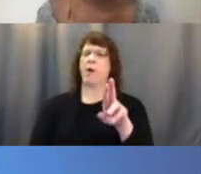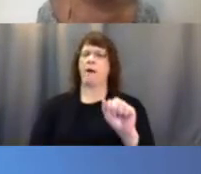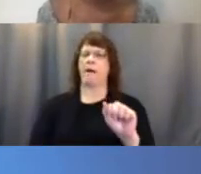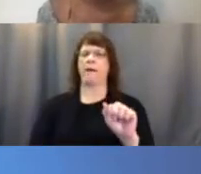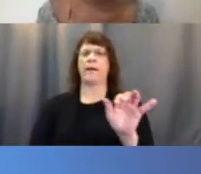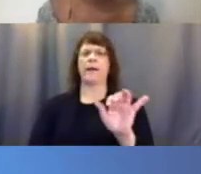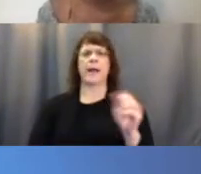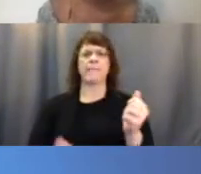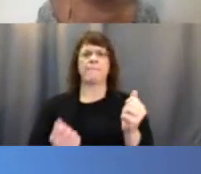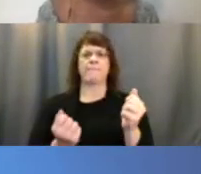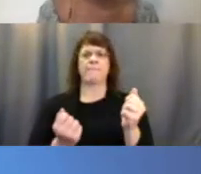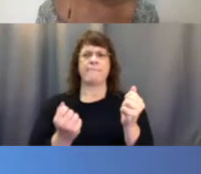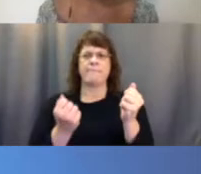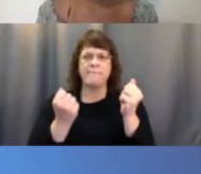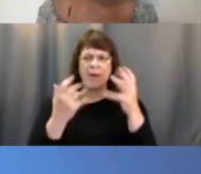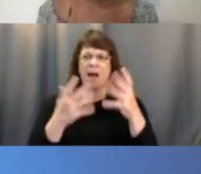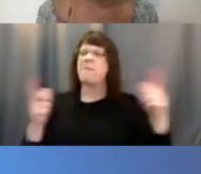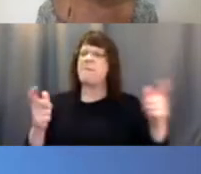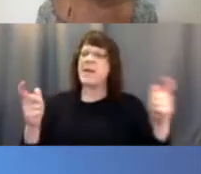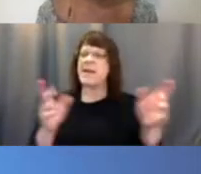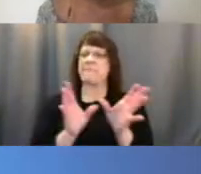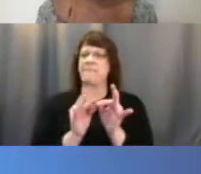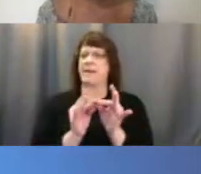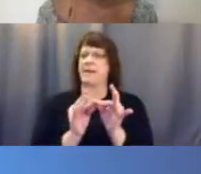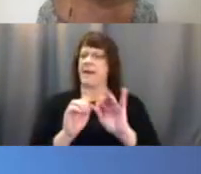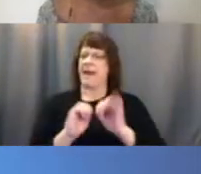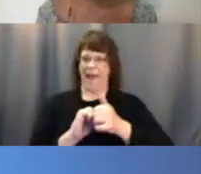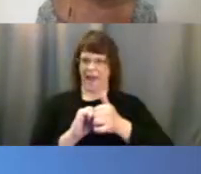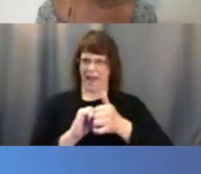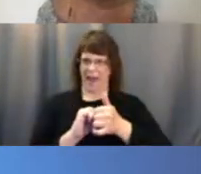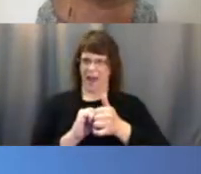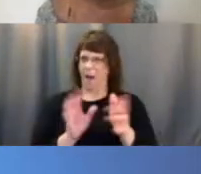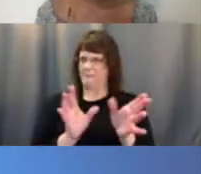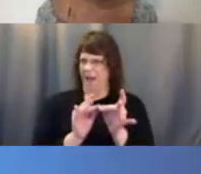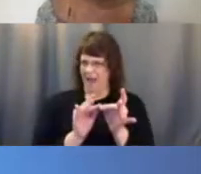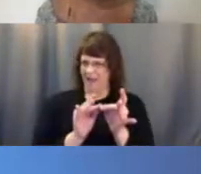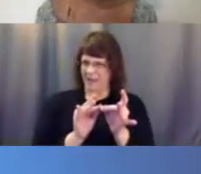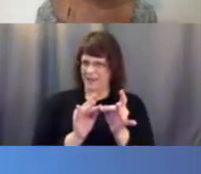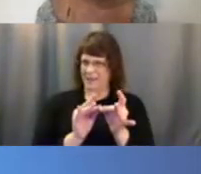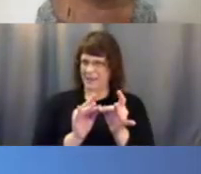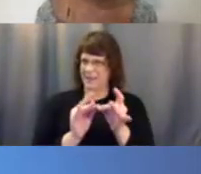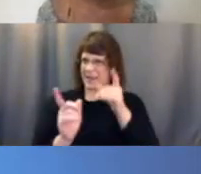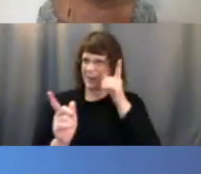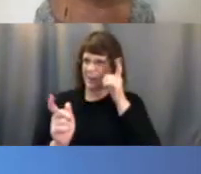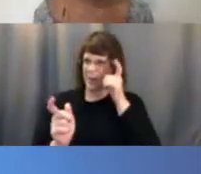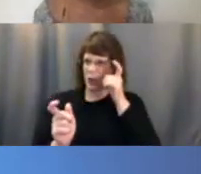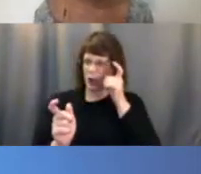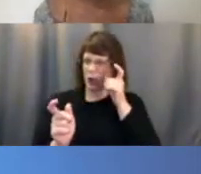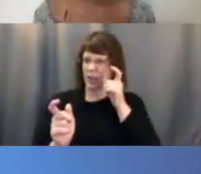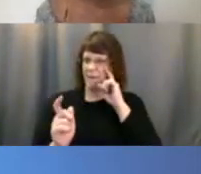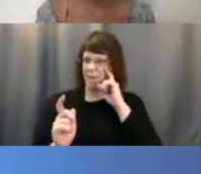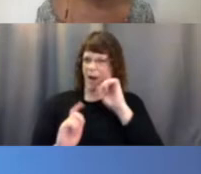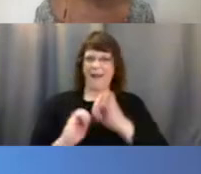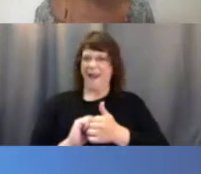a bunch, like a big, big magnet. Mm-hmm. How the heck does a magnet take a picture of a brain? How does that